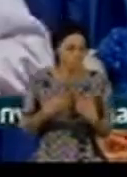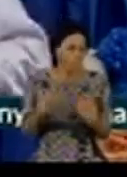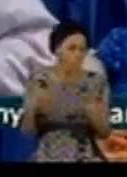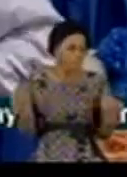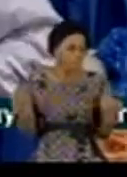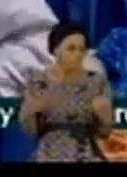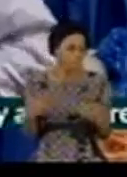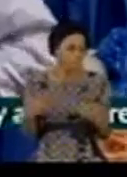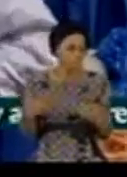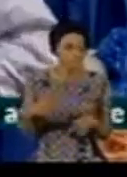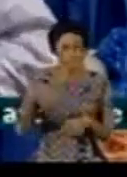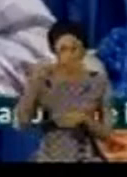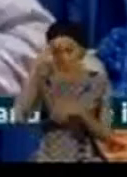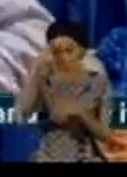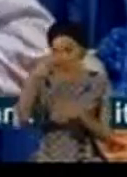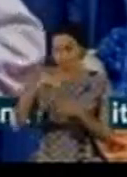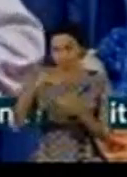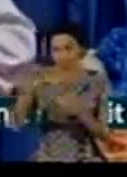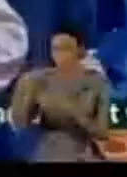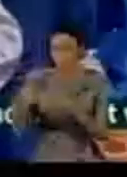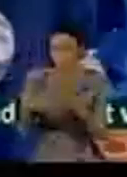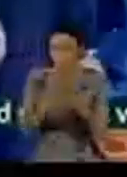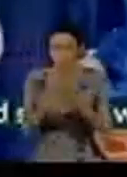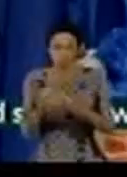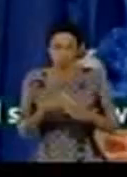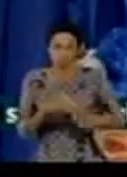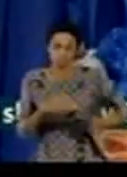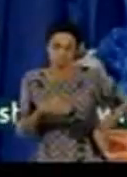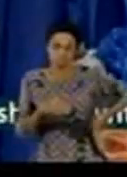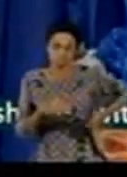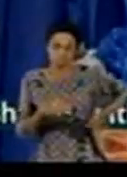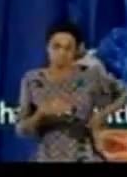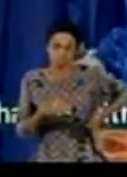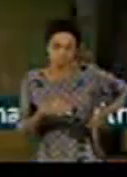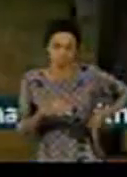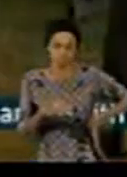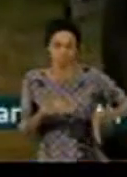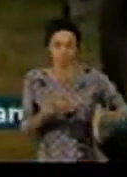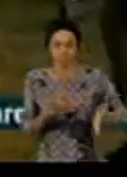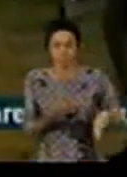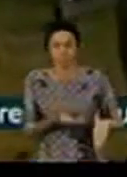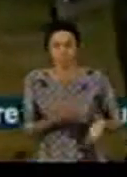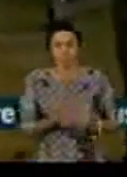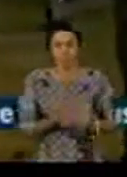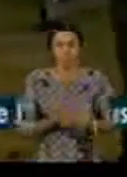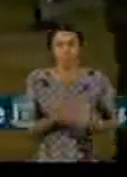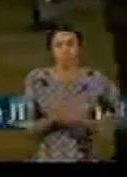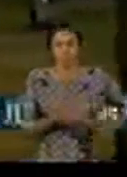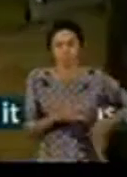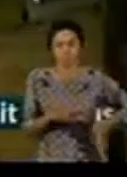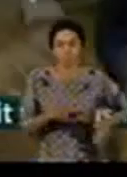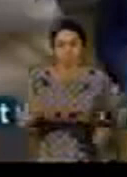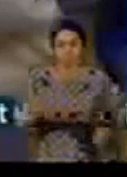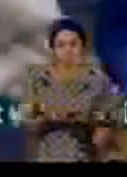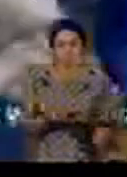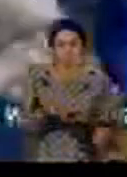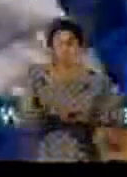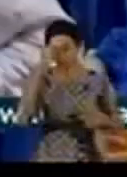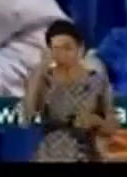So I lay hand for my rib here. My rib, they pay me. As I lay hand